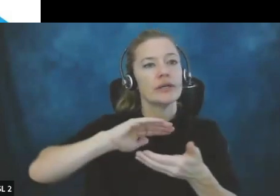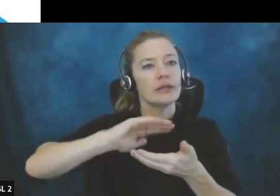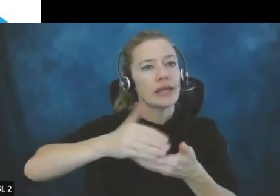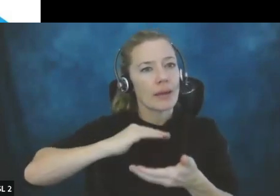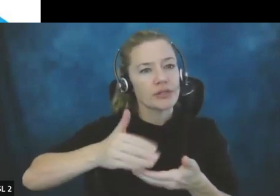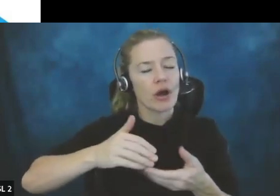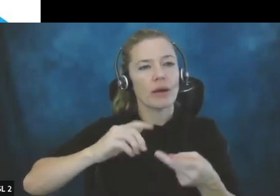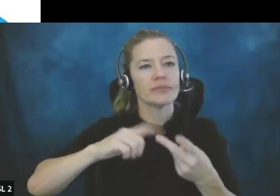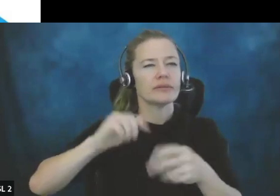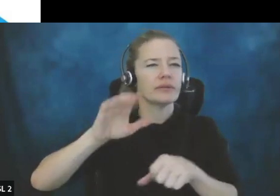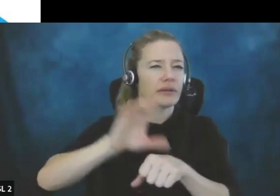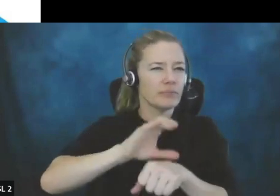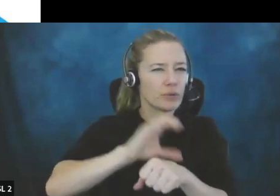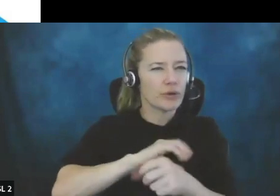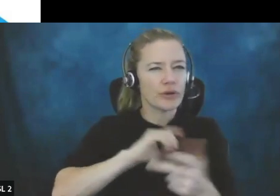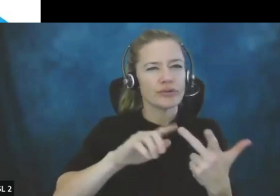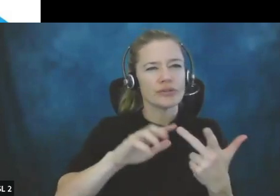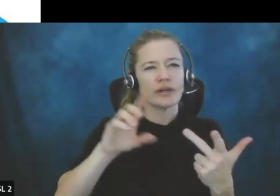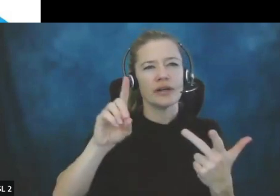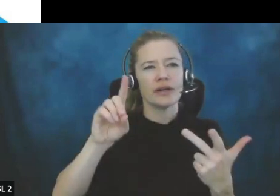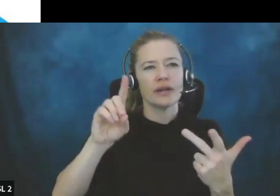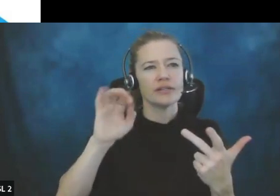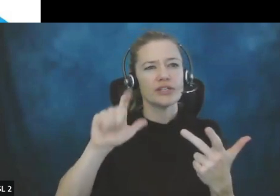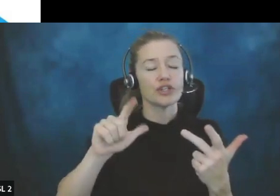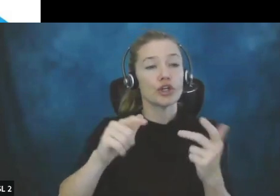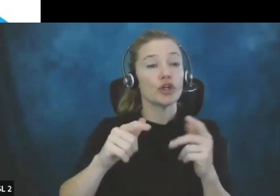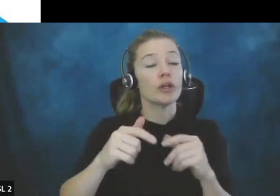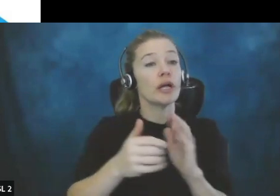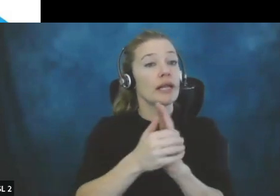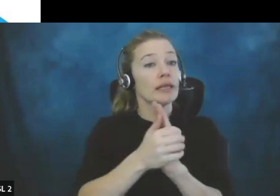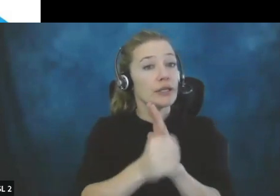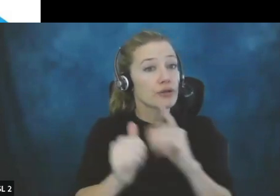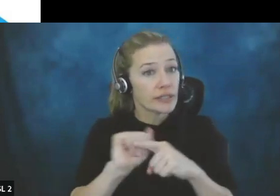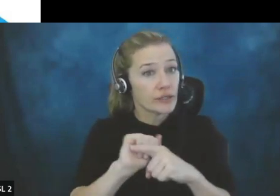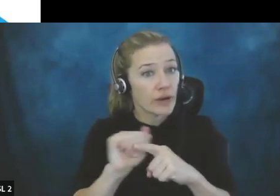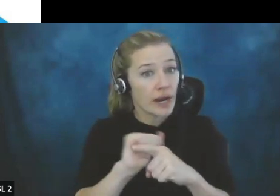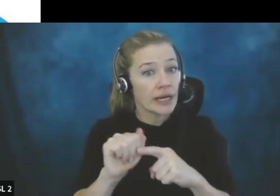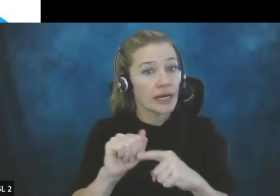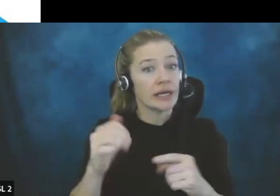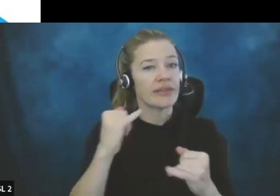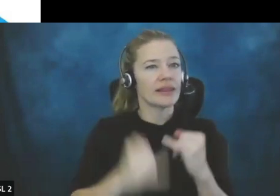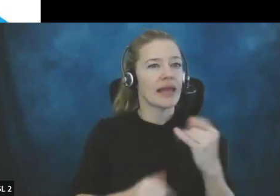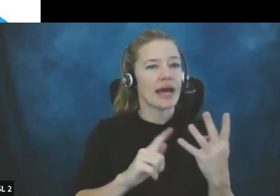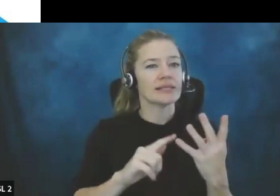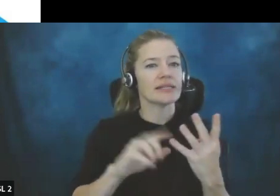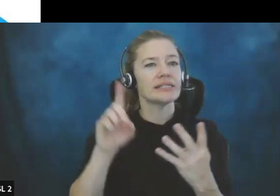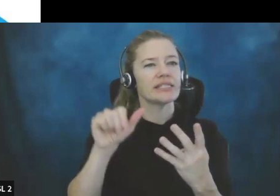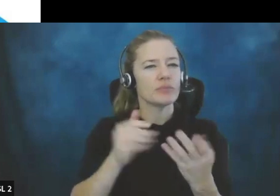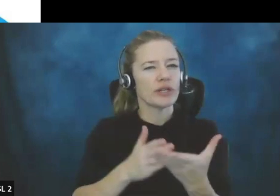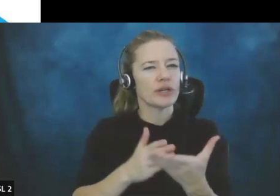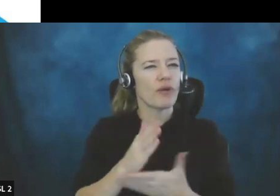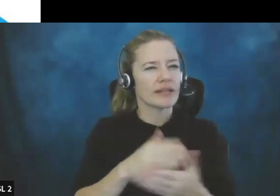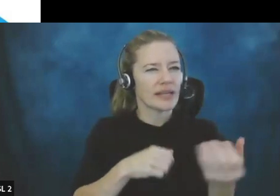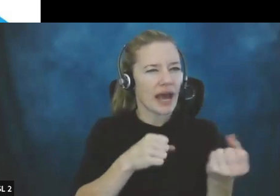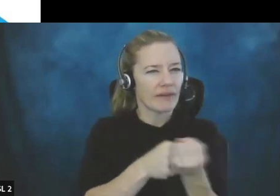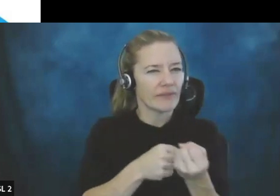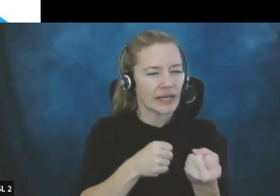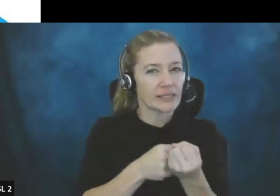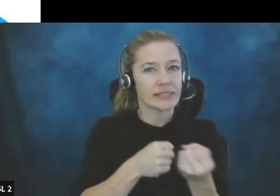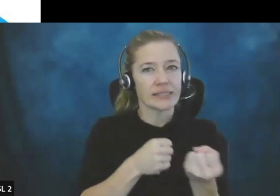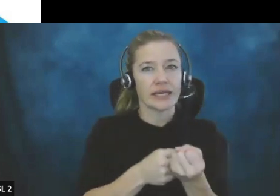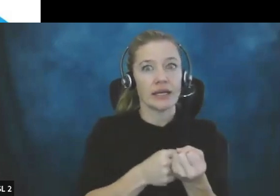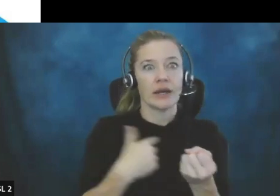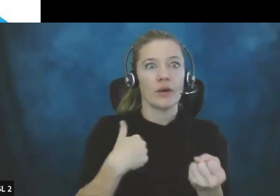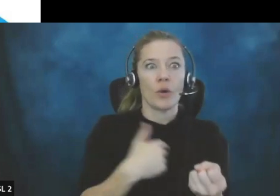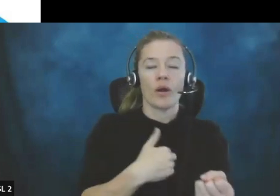including laptops, Chromebooks, as well as doing digital literacy training. And finally, disability rights advocacy, which Anna touched on.